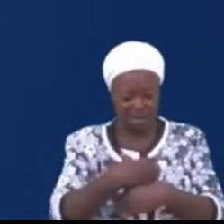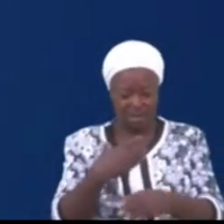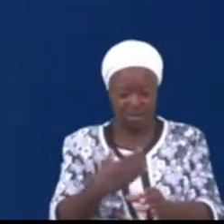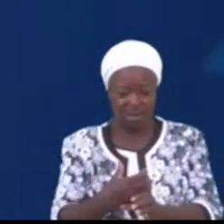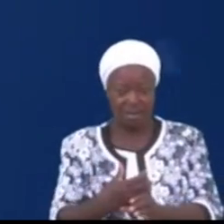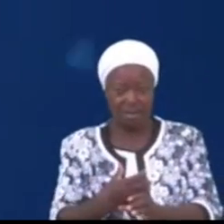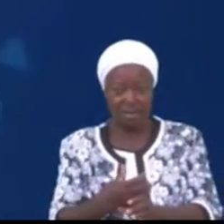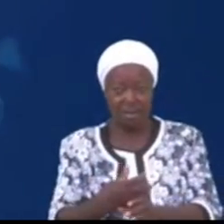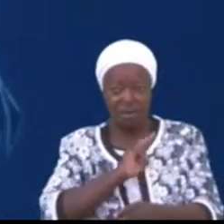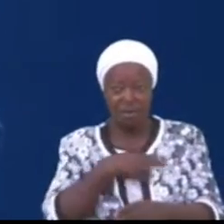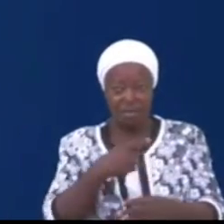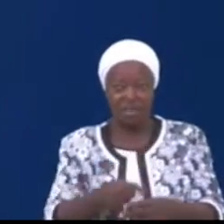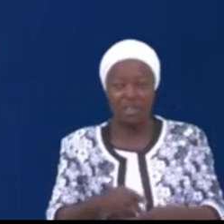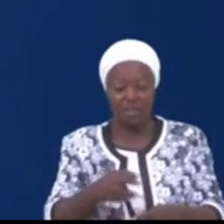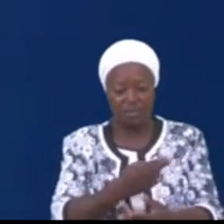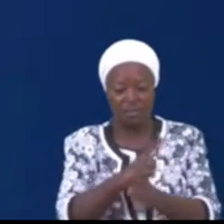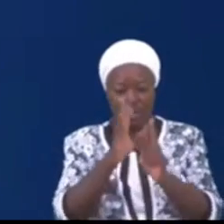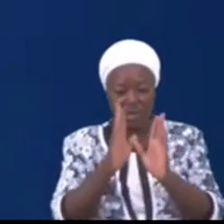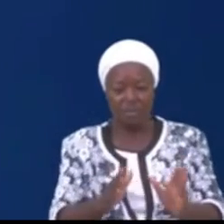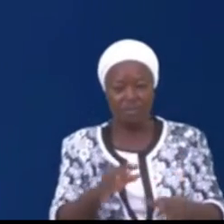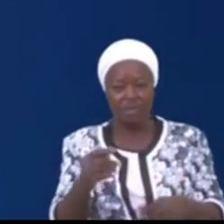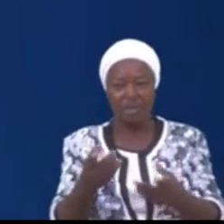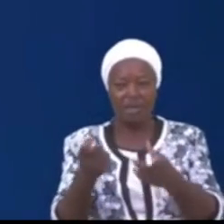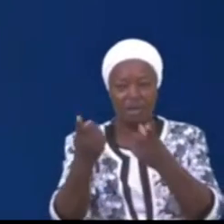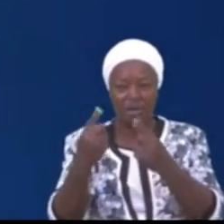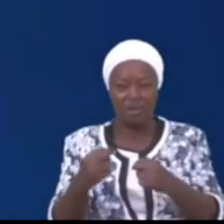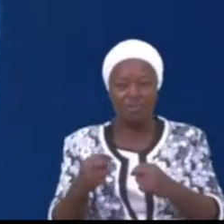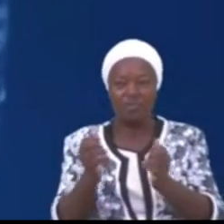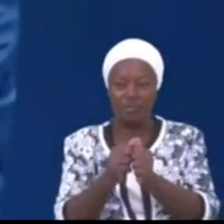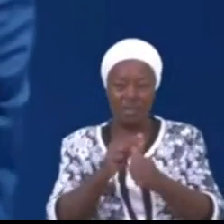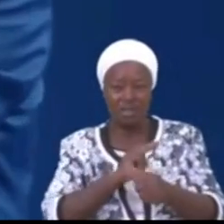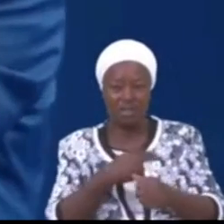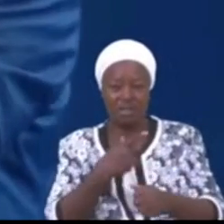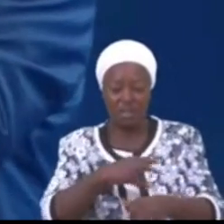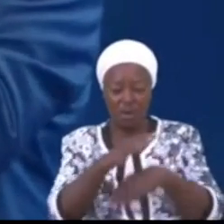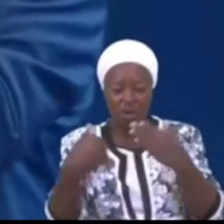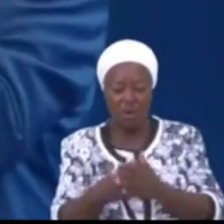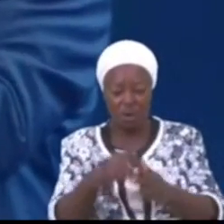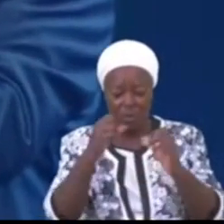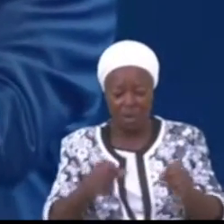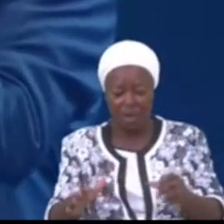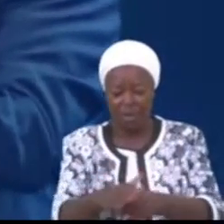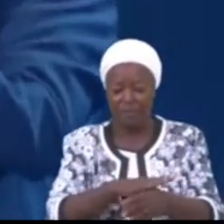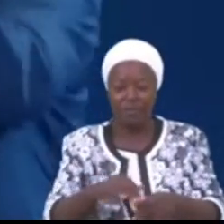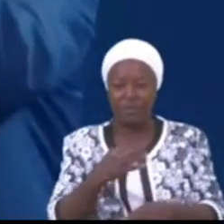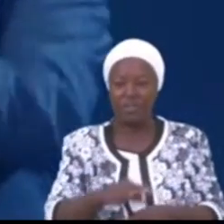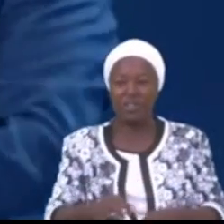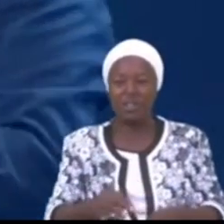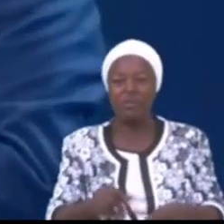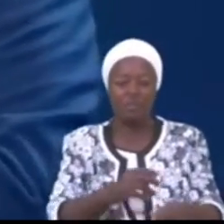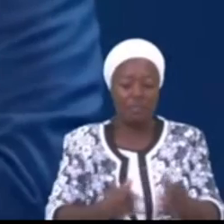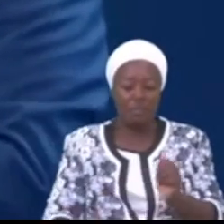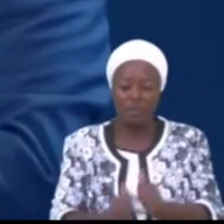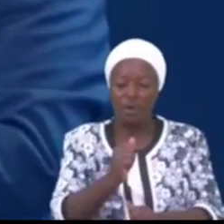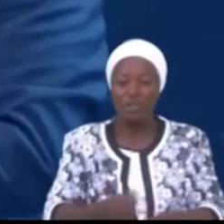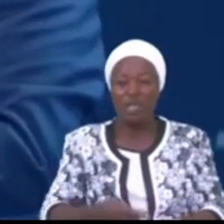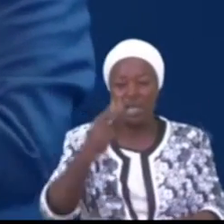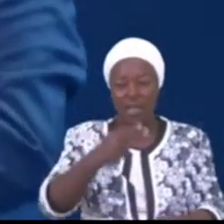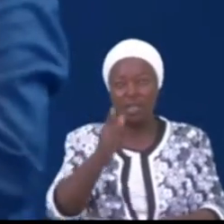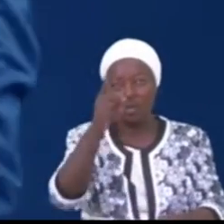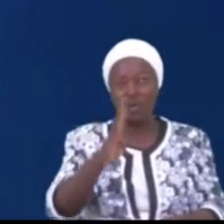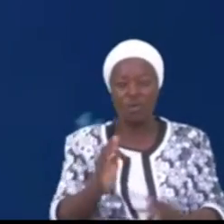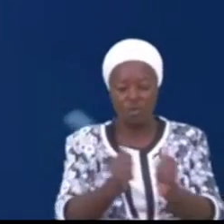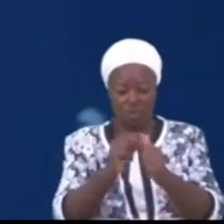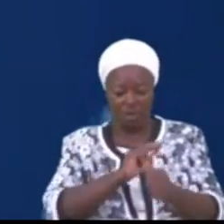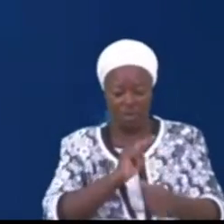The Redeemer God with us. The All-Powerful, the Most High God with us.